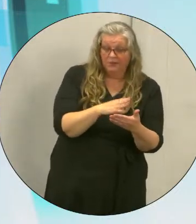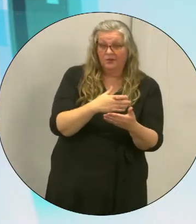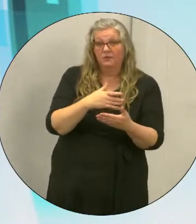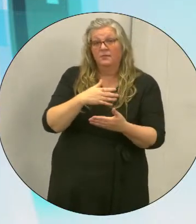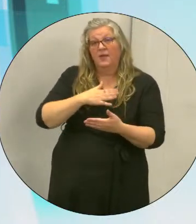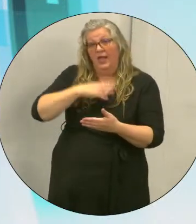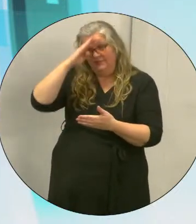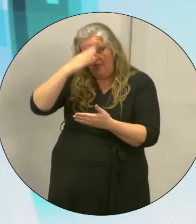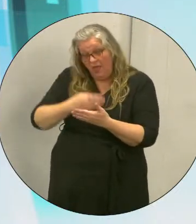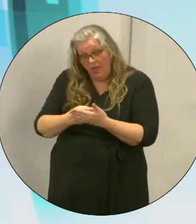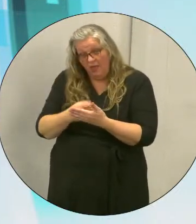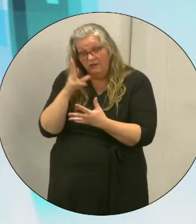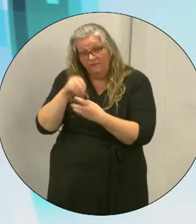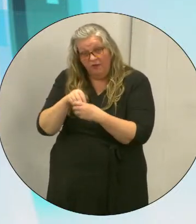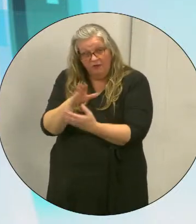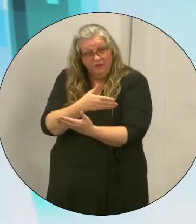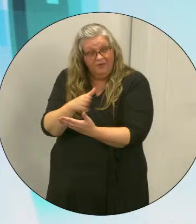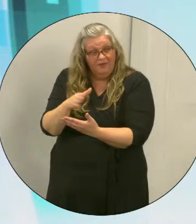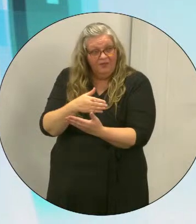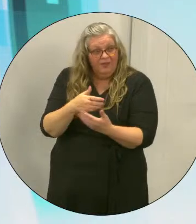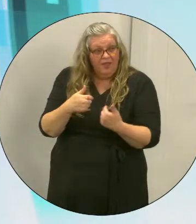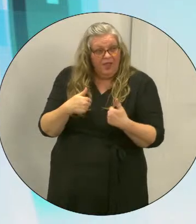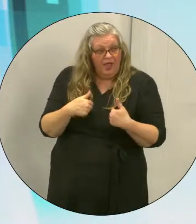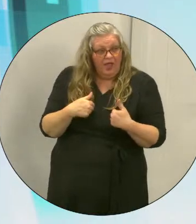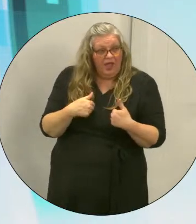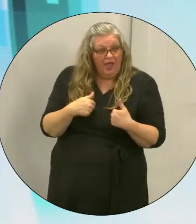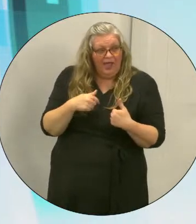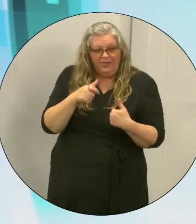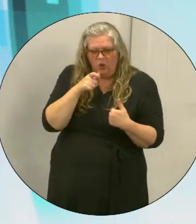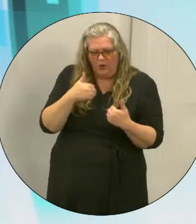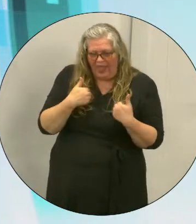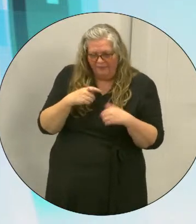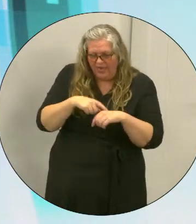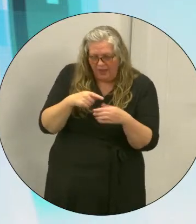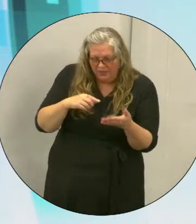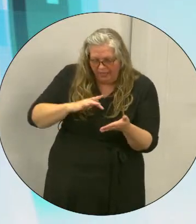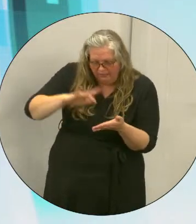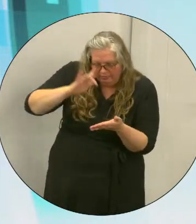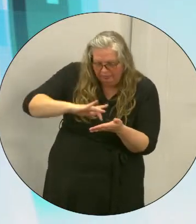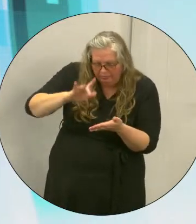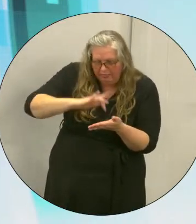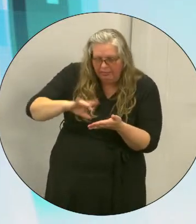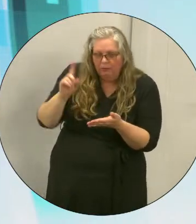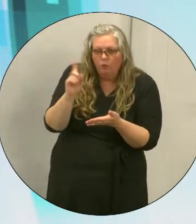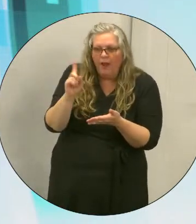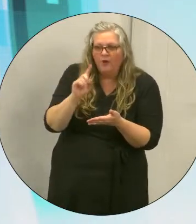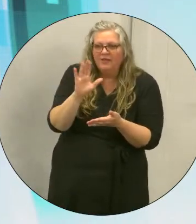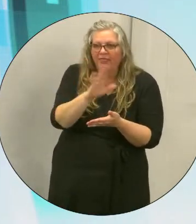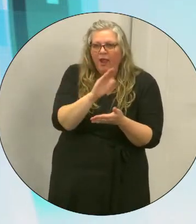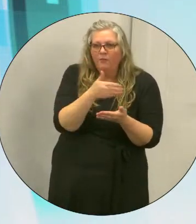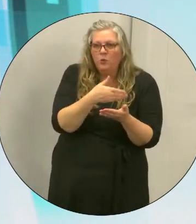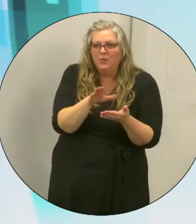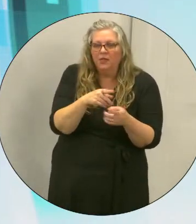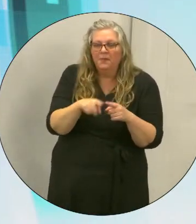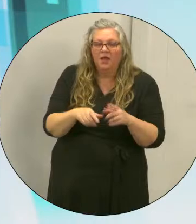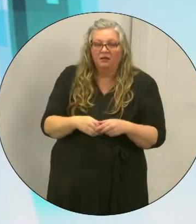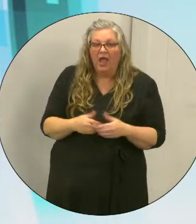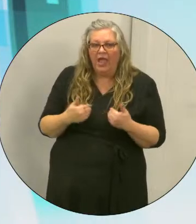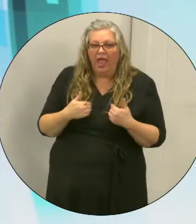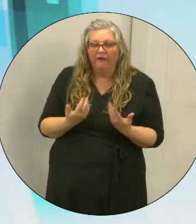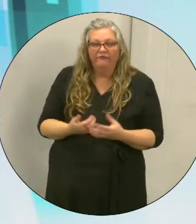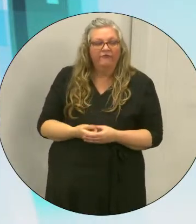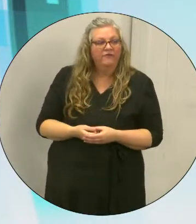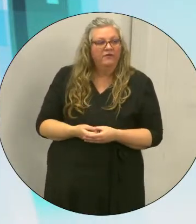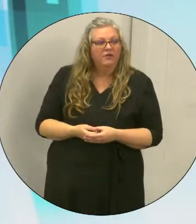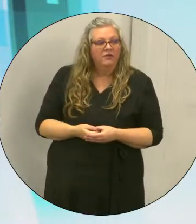instruments. Obviously, I don't have time to look up in my phone exactly where the music is, but I do have it. But I